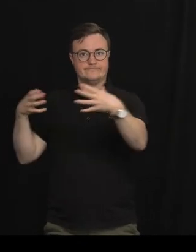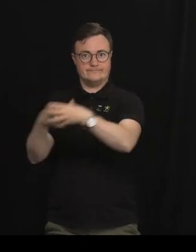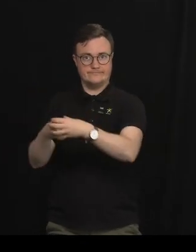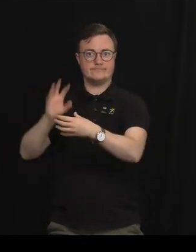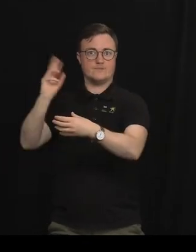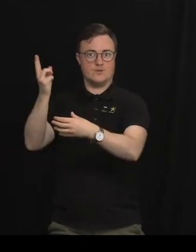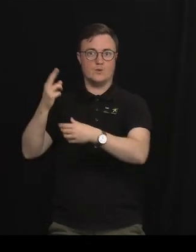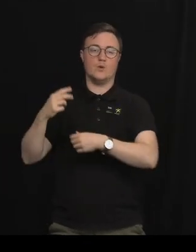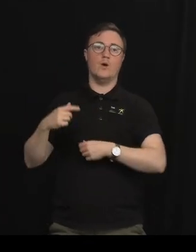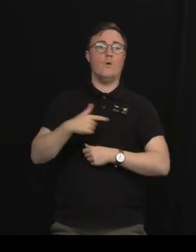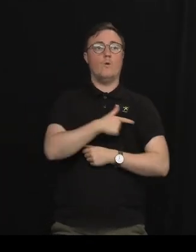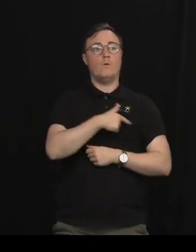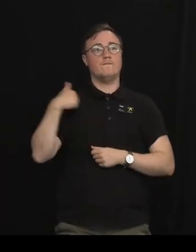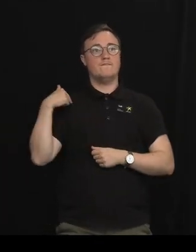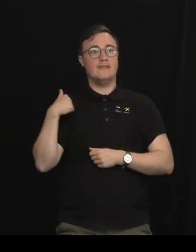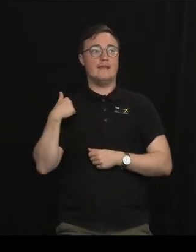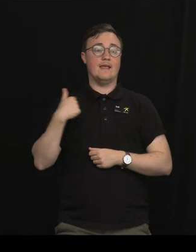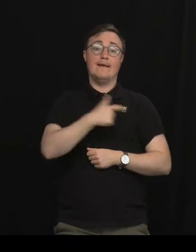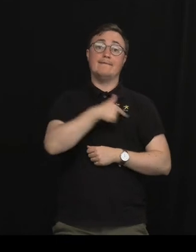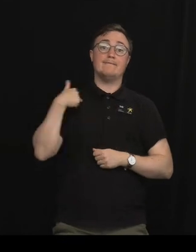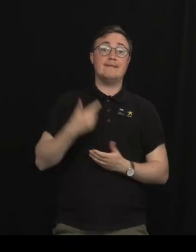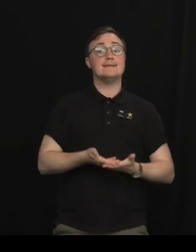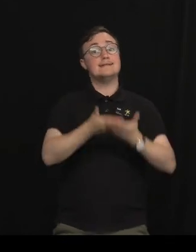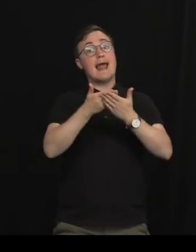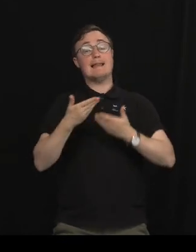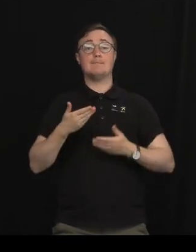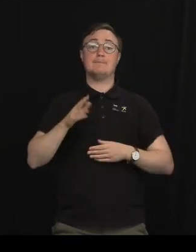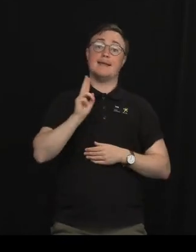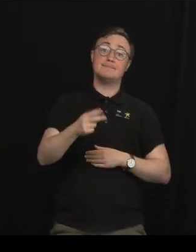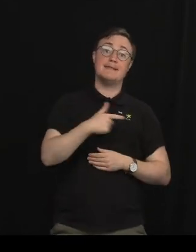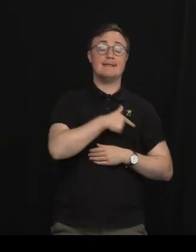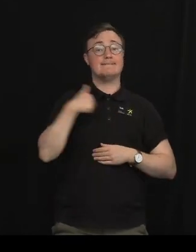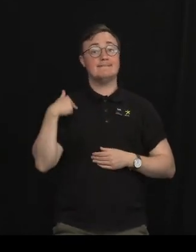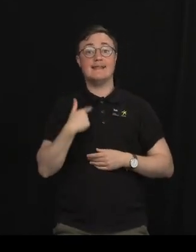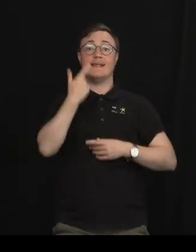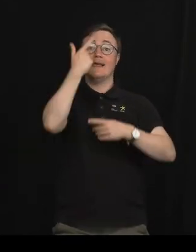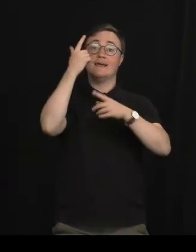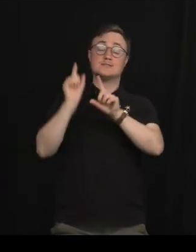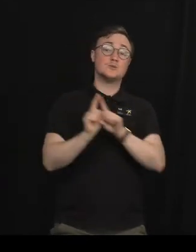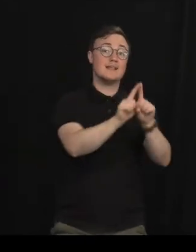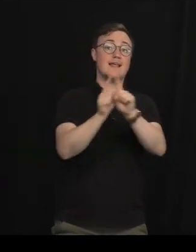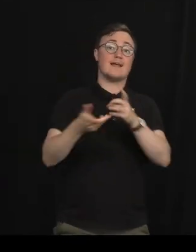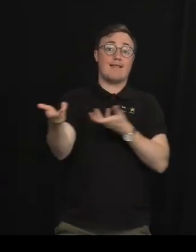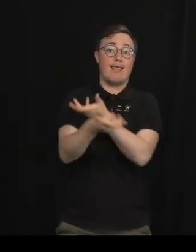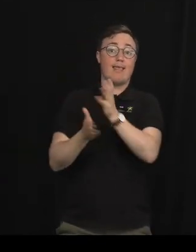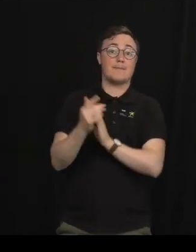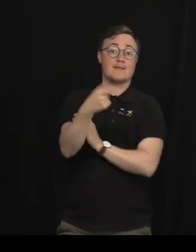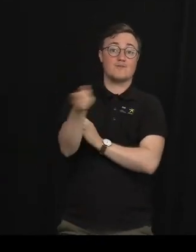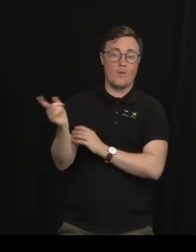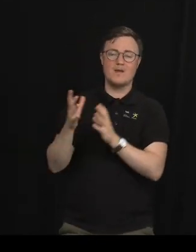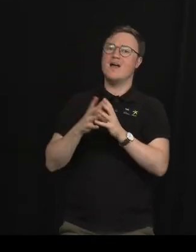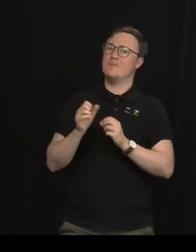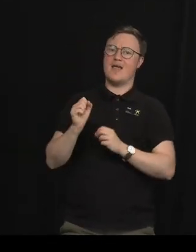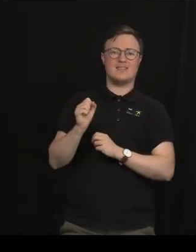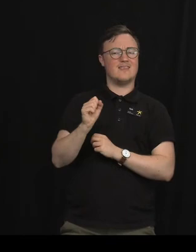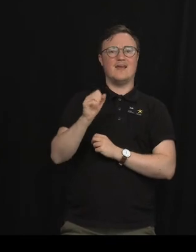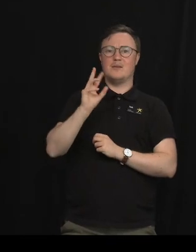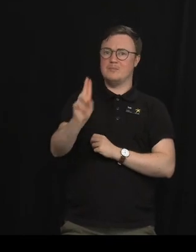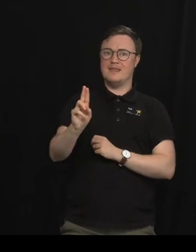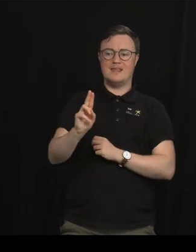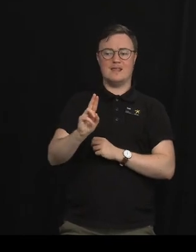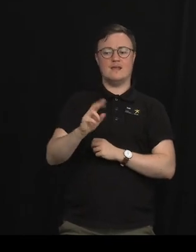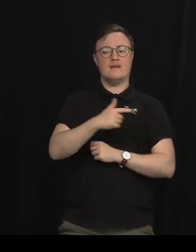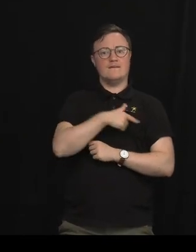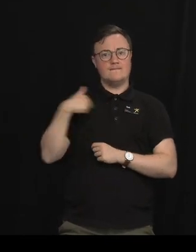we are helping solidarity help in the rest of the world, forget that. Now we are entering in an era where we need to do this together. And we need to do